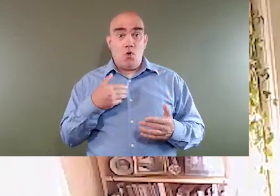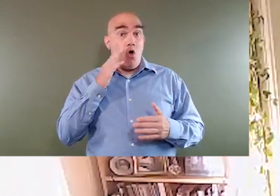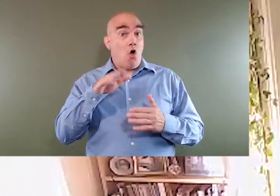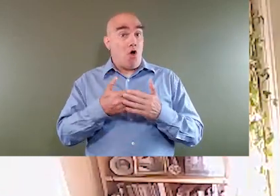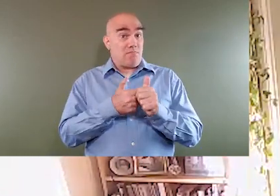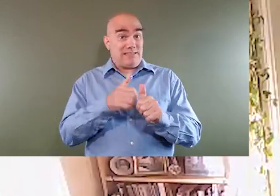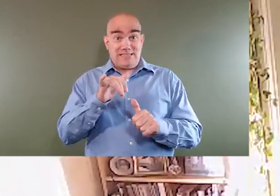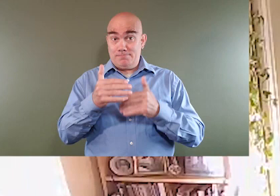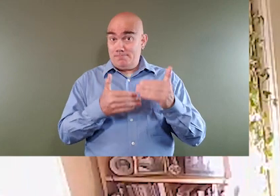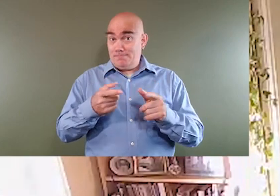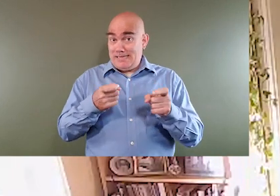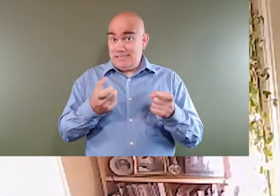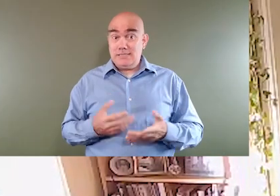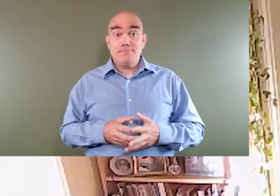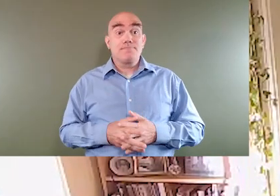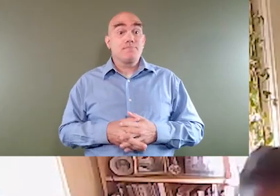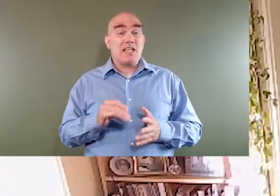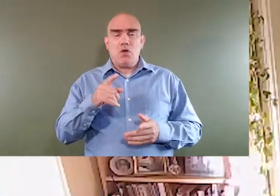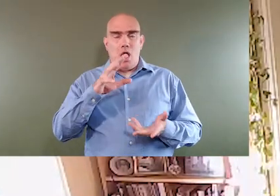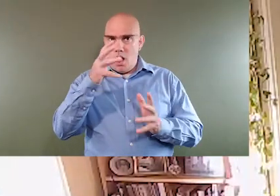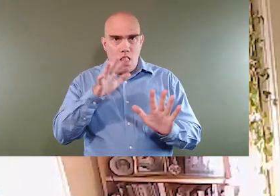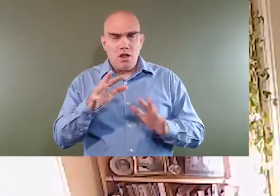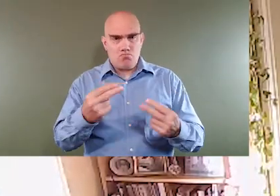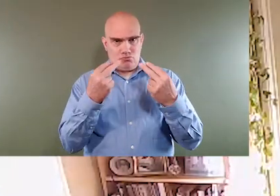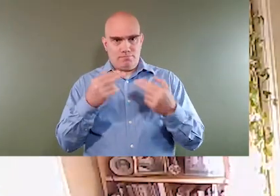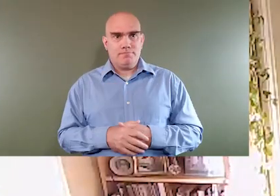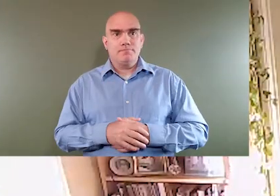here. So if you get confused, just look at me.